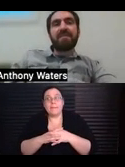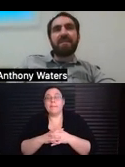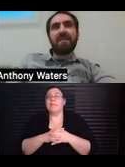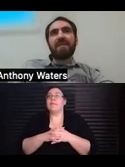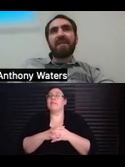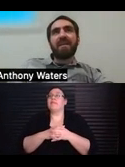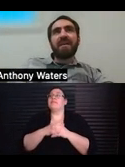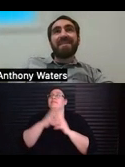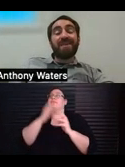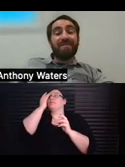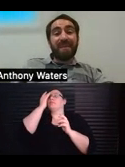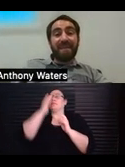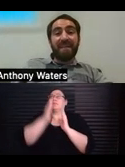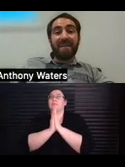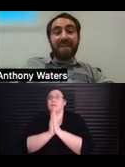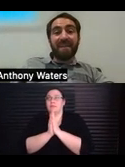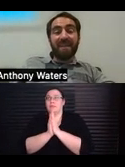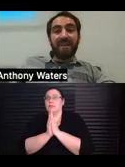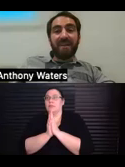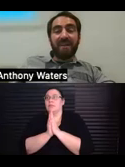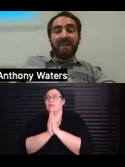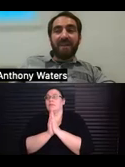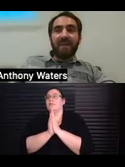Because there can be,